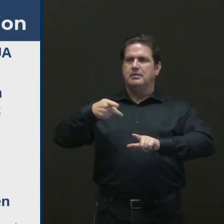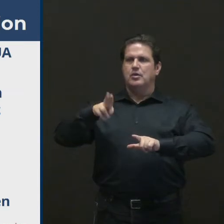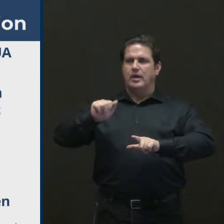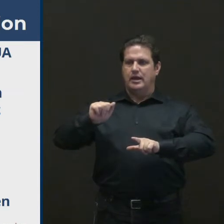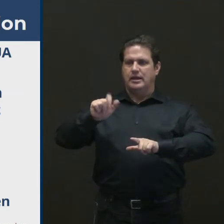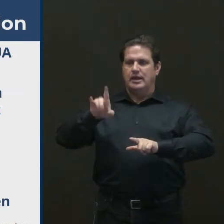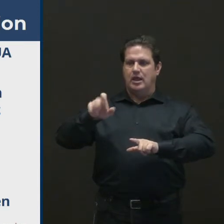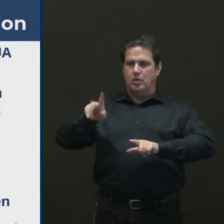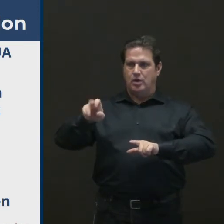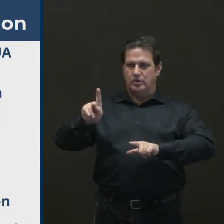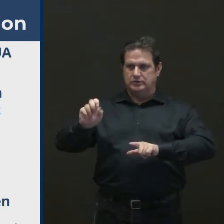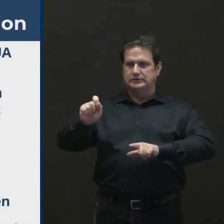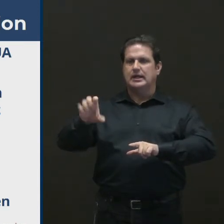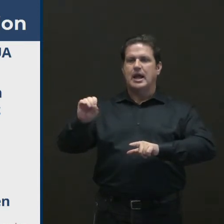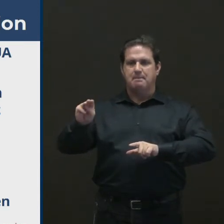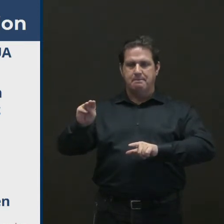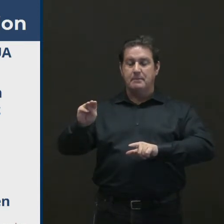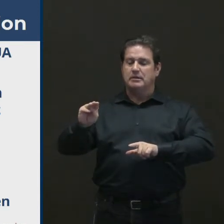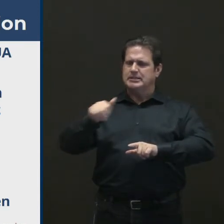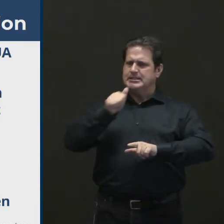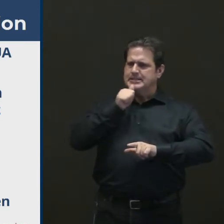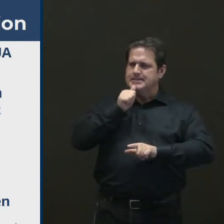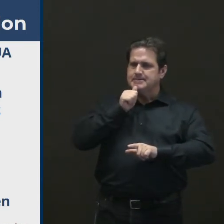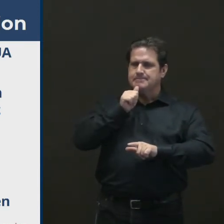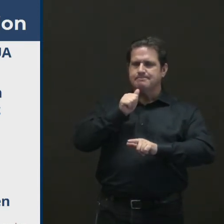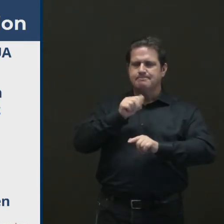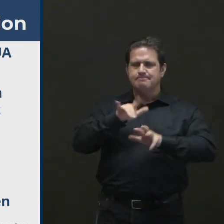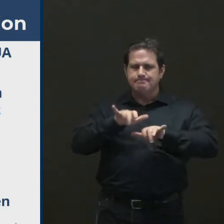pua.delawareworks.com. It is a secure website, so if you go to